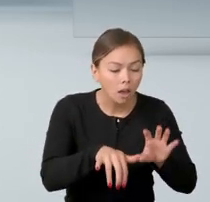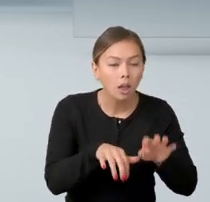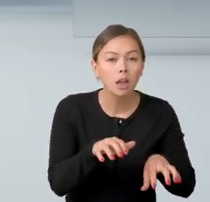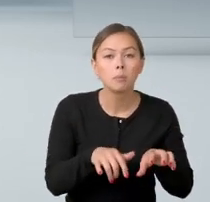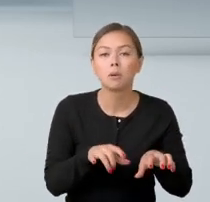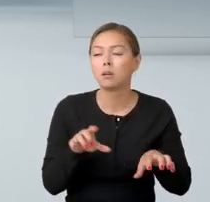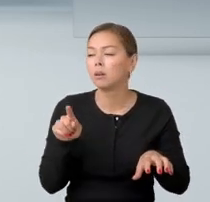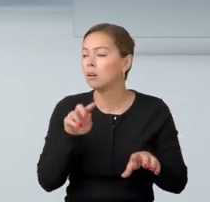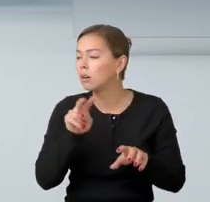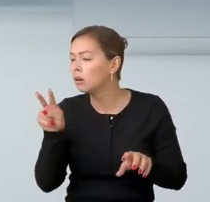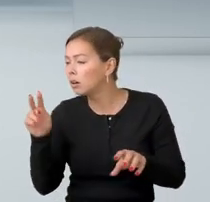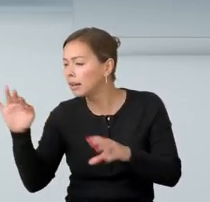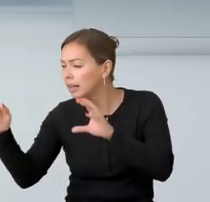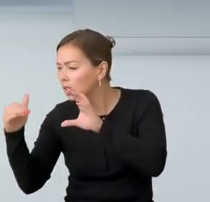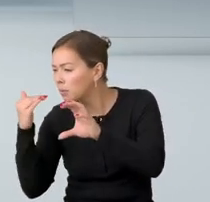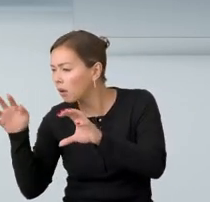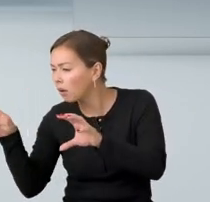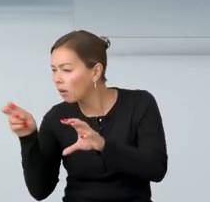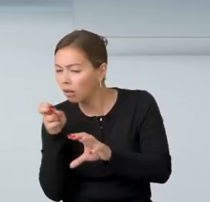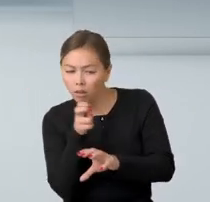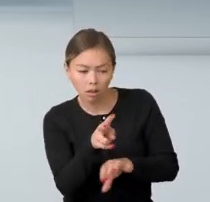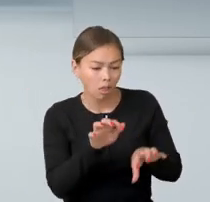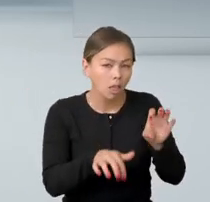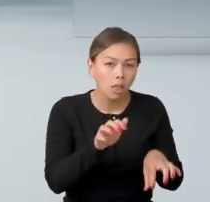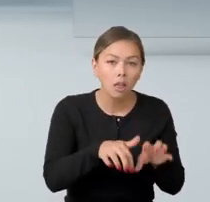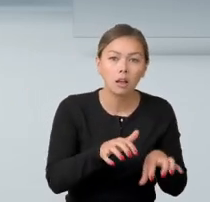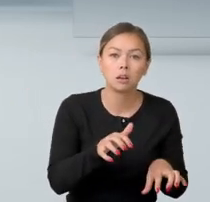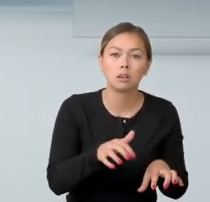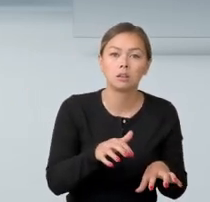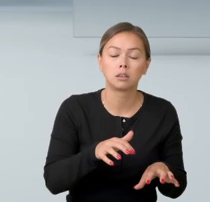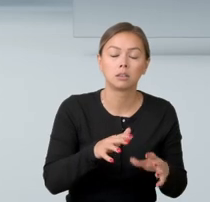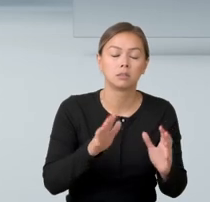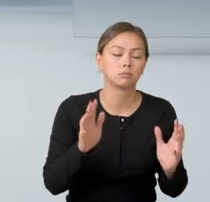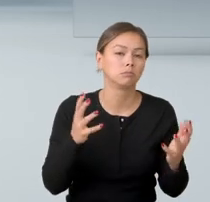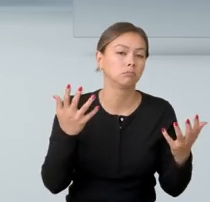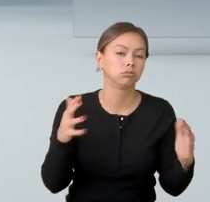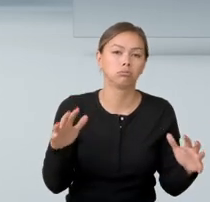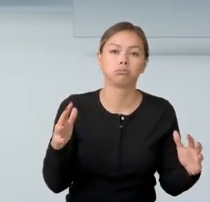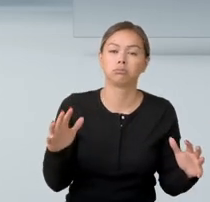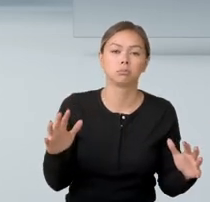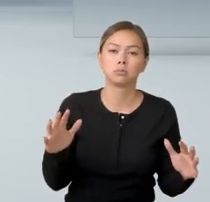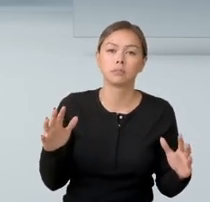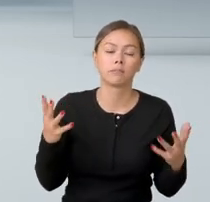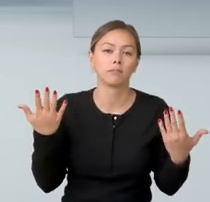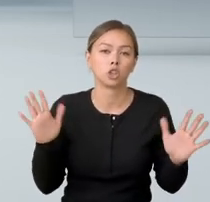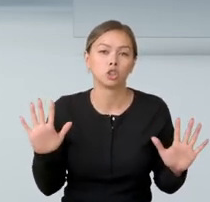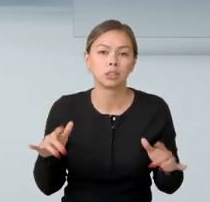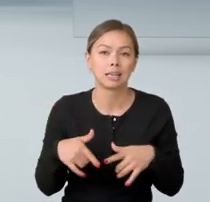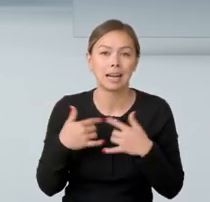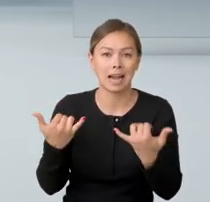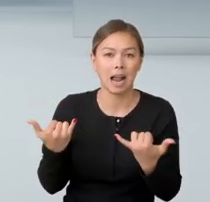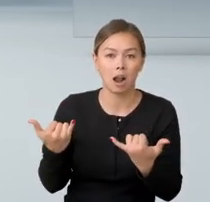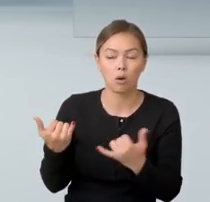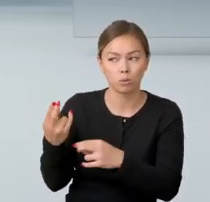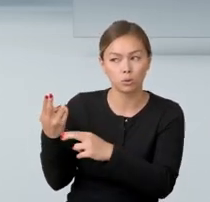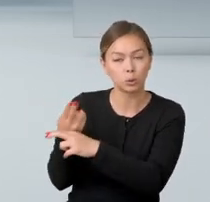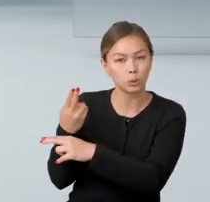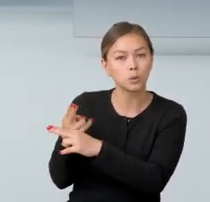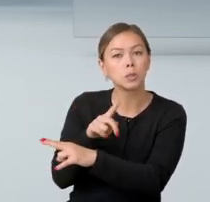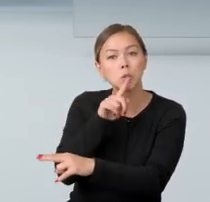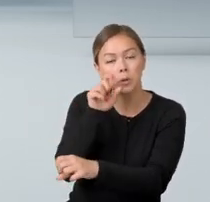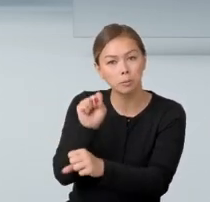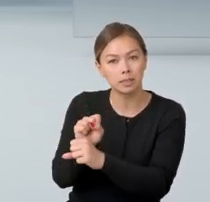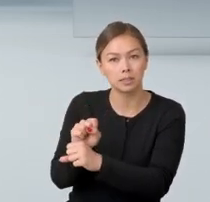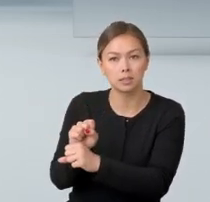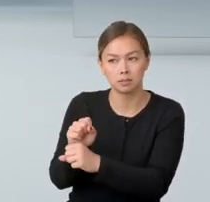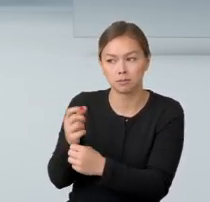using manual spreadsheets though they have to type things to go to the Outlook count manually things and now they are